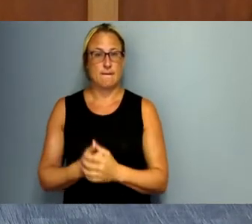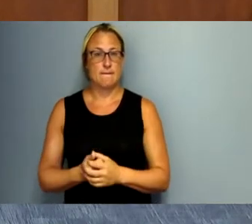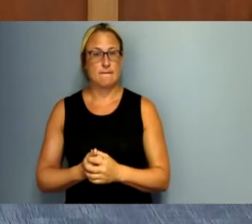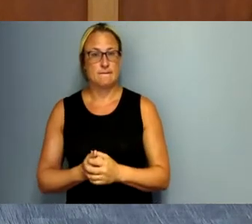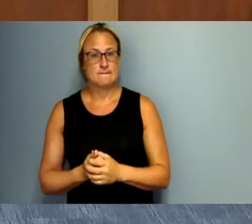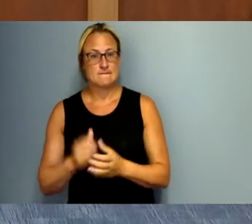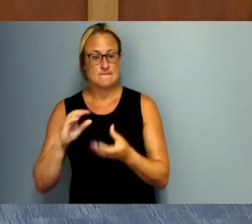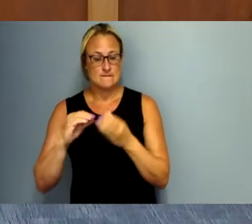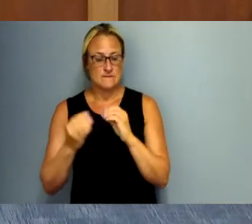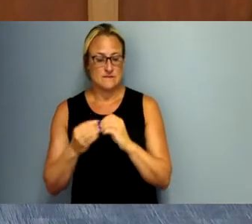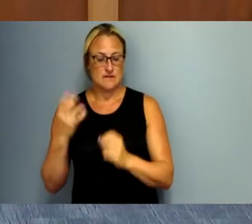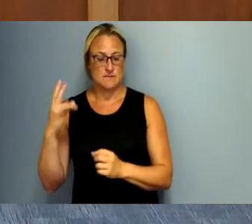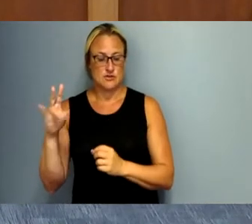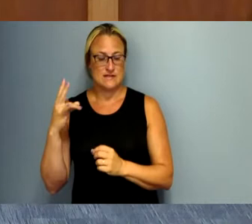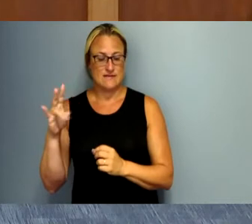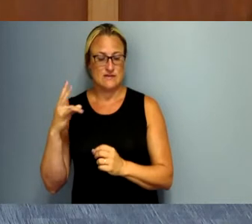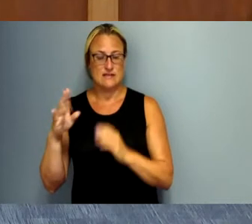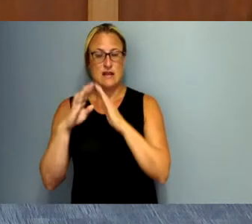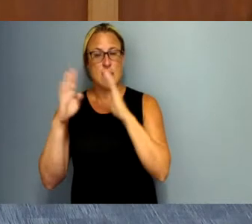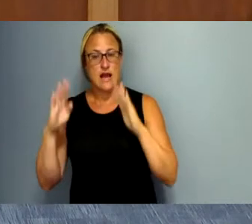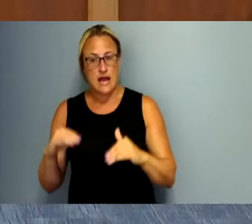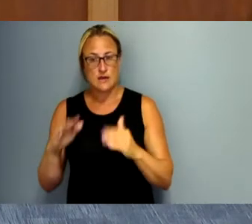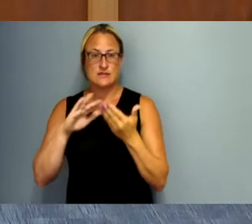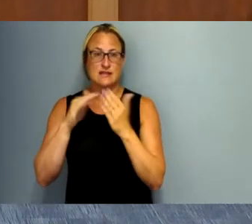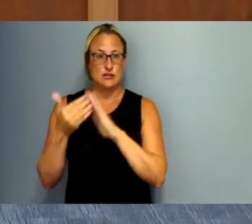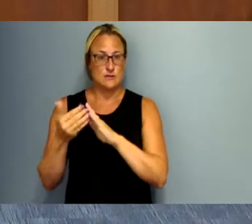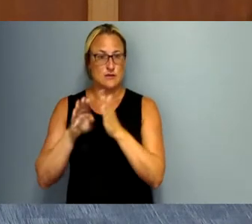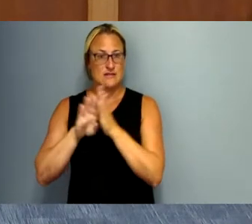Item number 17 is housing community development.